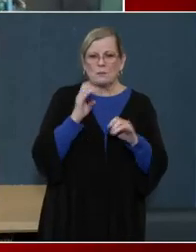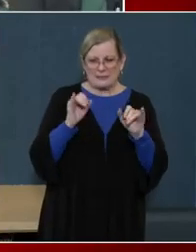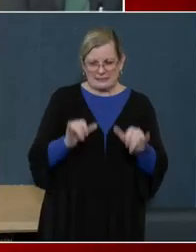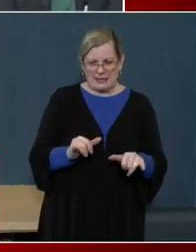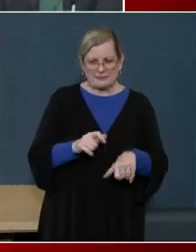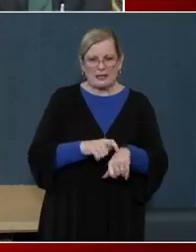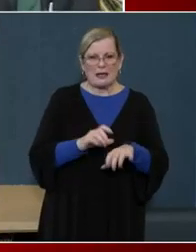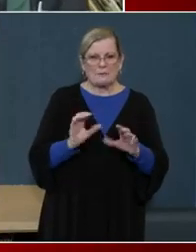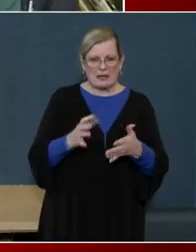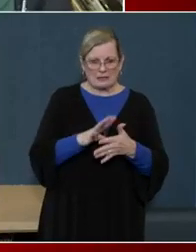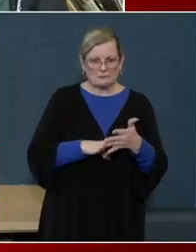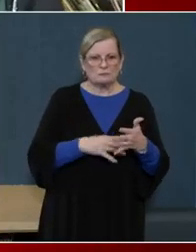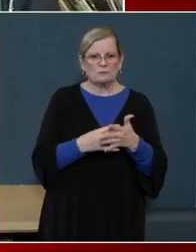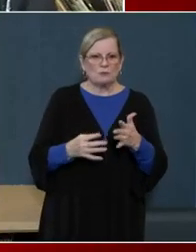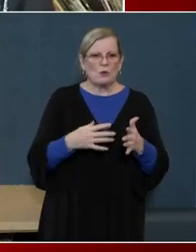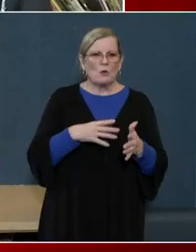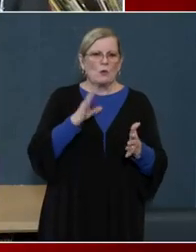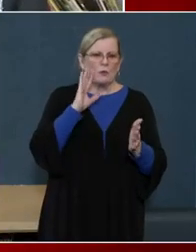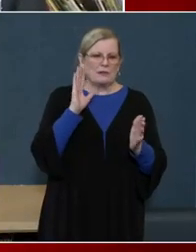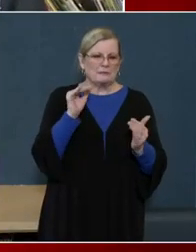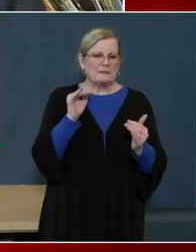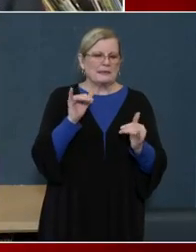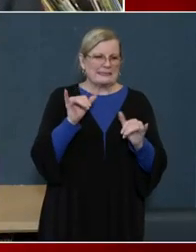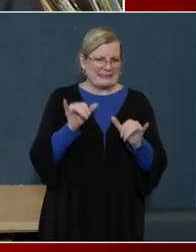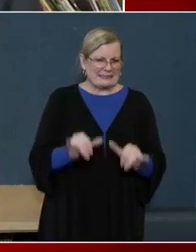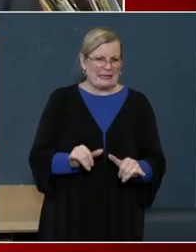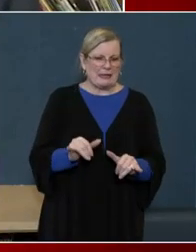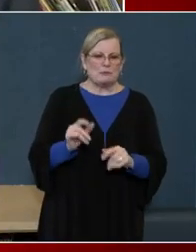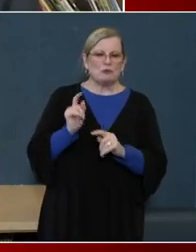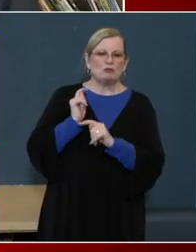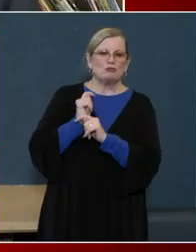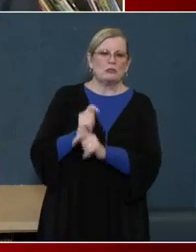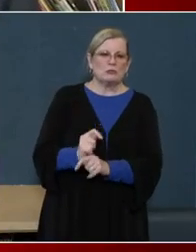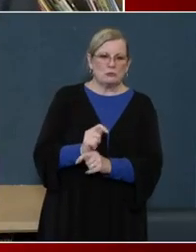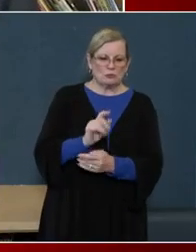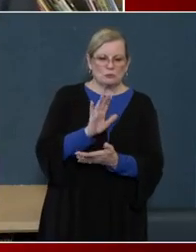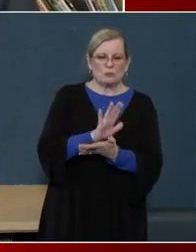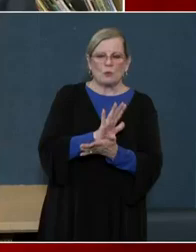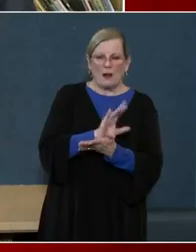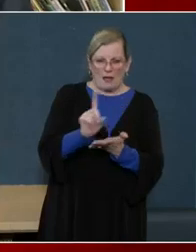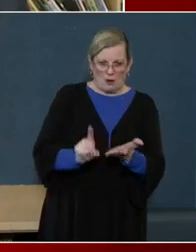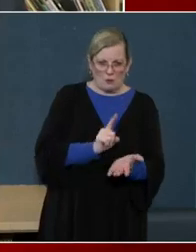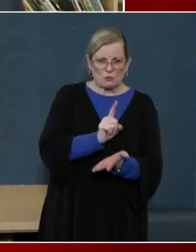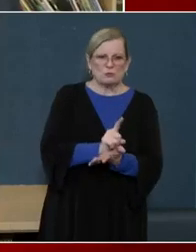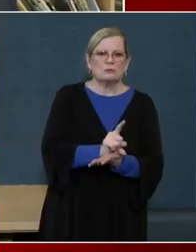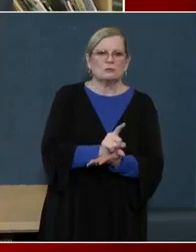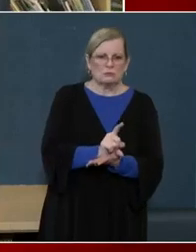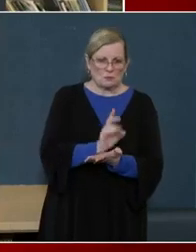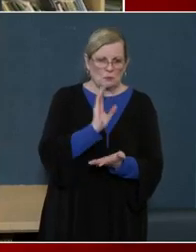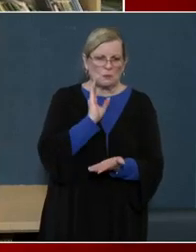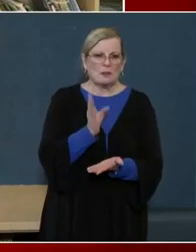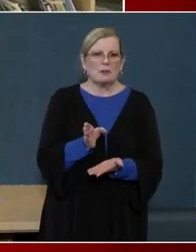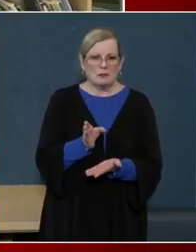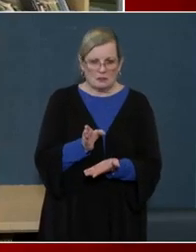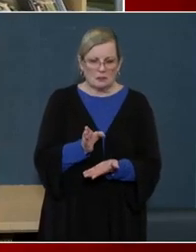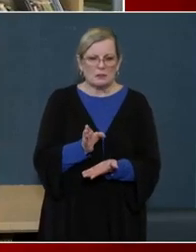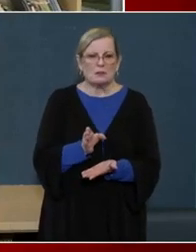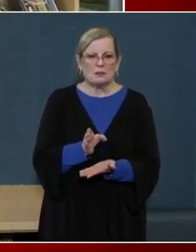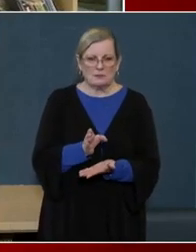to maintain the traditional school hours, but as mentioned earlier, families may be asked to